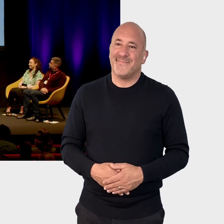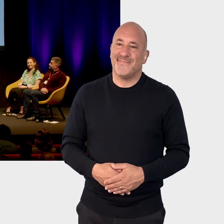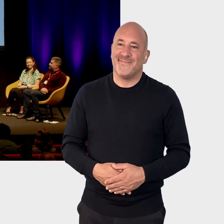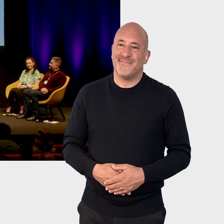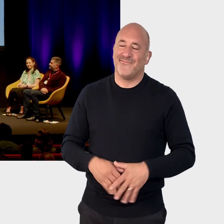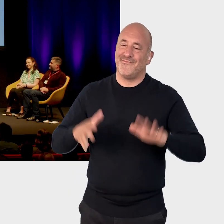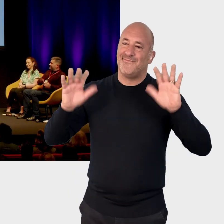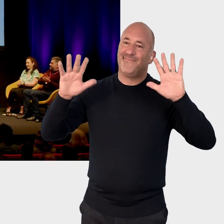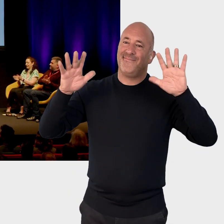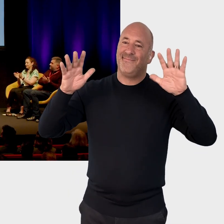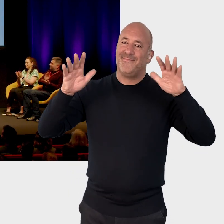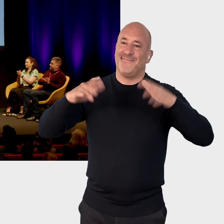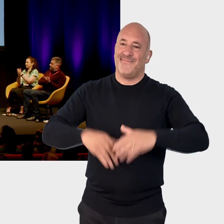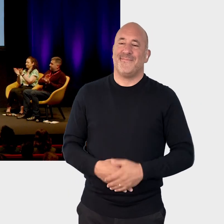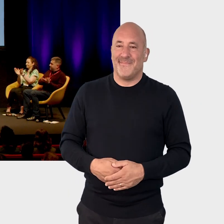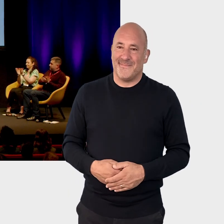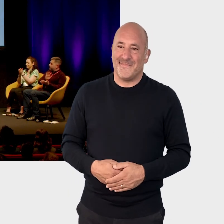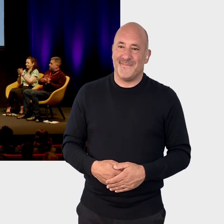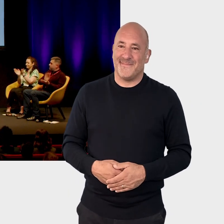That's us. Thank you.